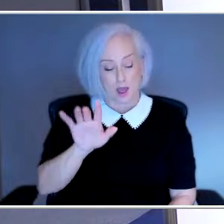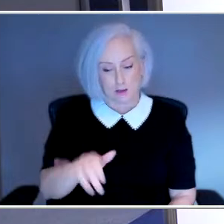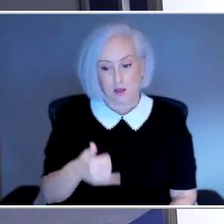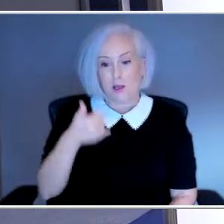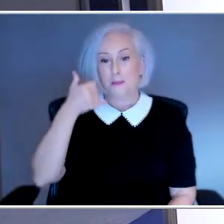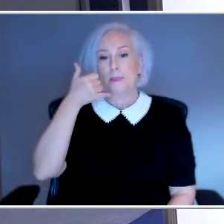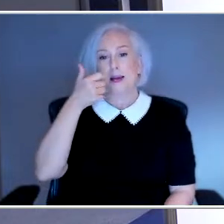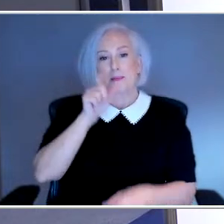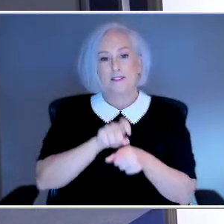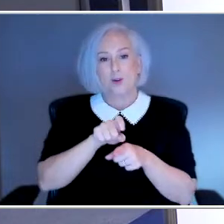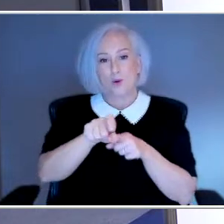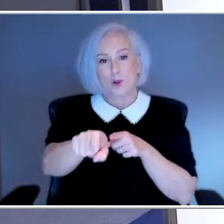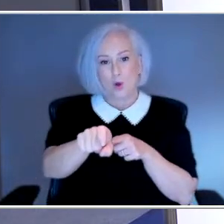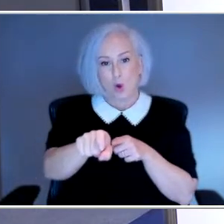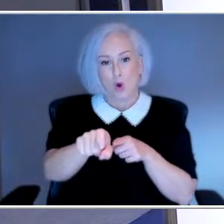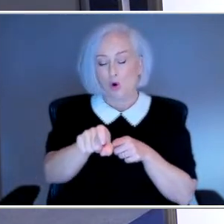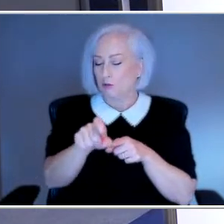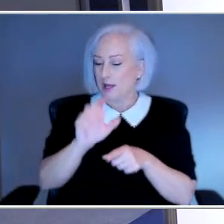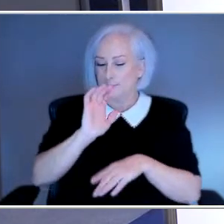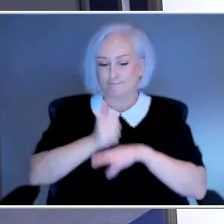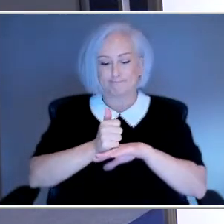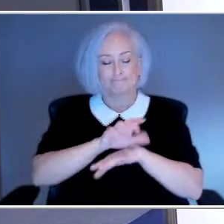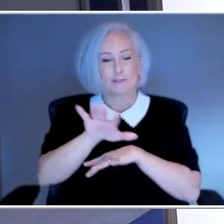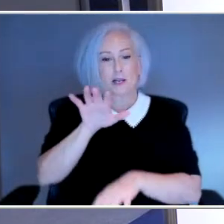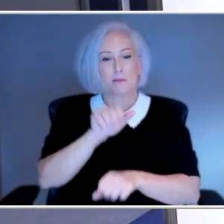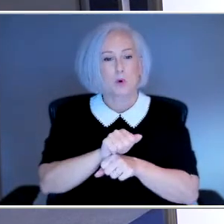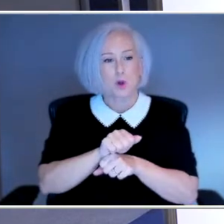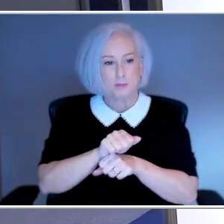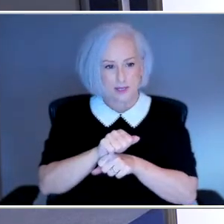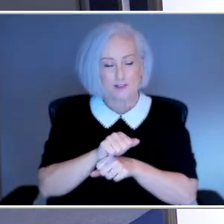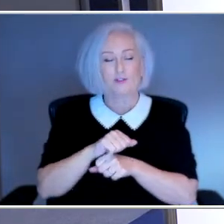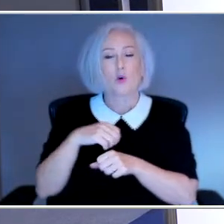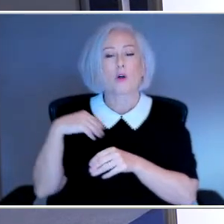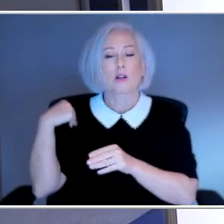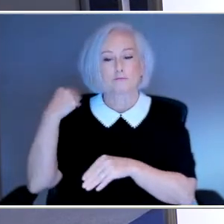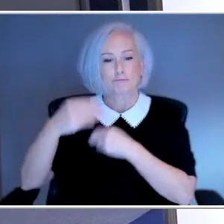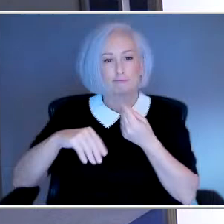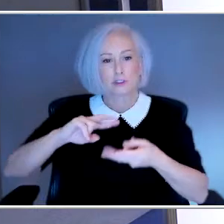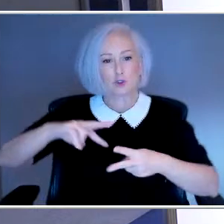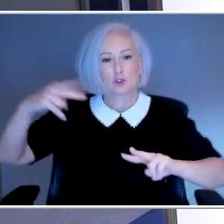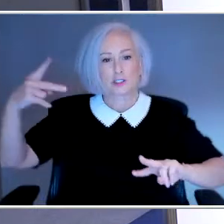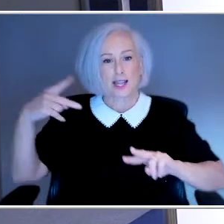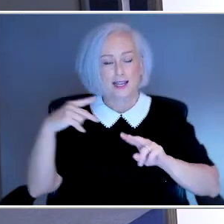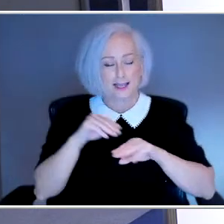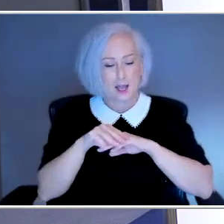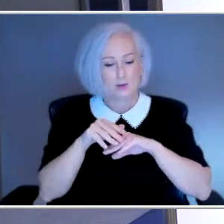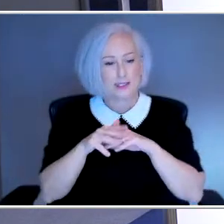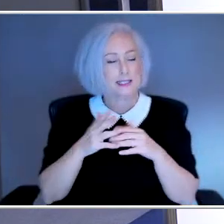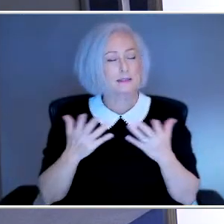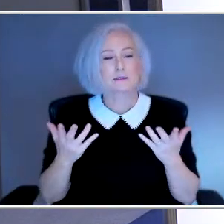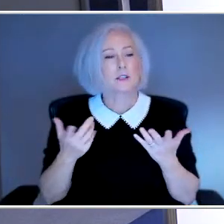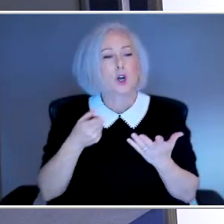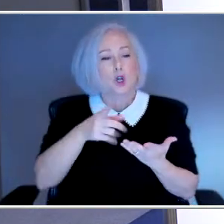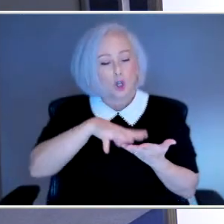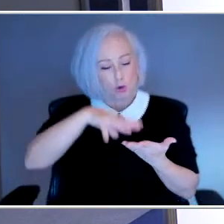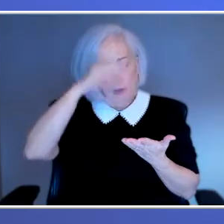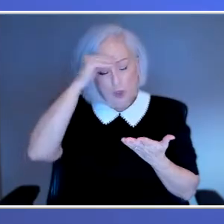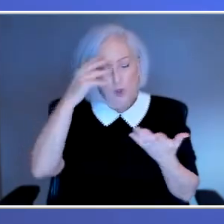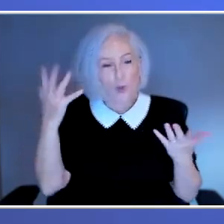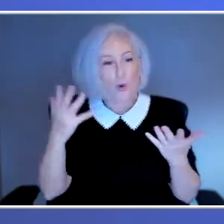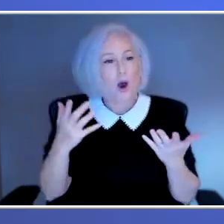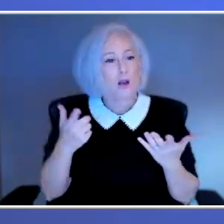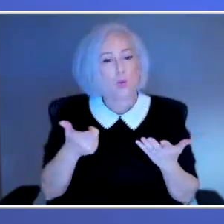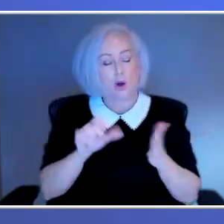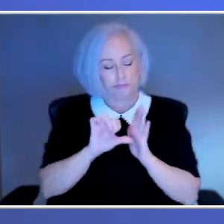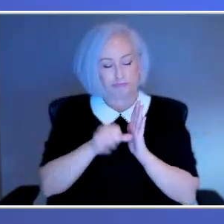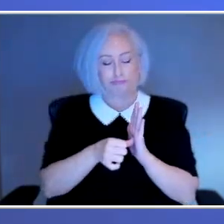and get that done and take that power back. But what were you asking? What did you learn? What stood out to you? What stood out